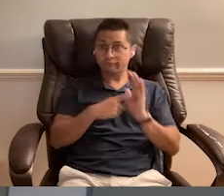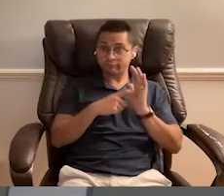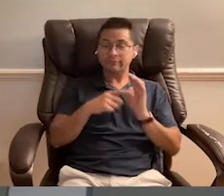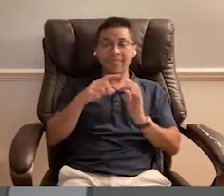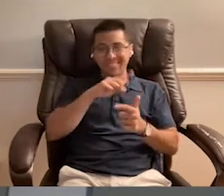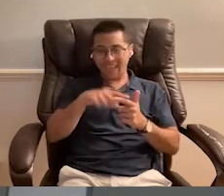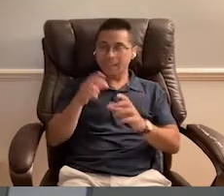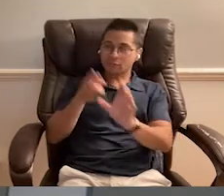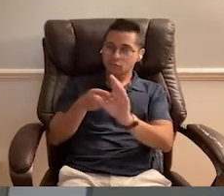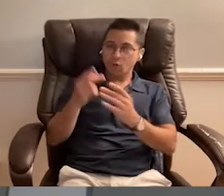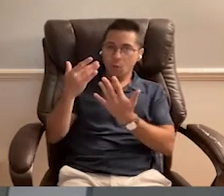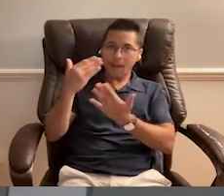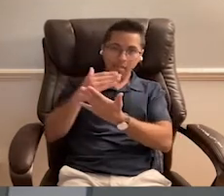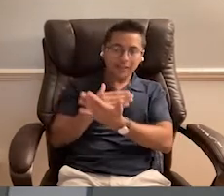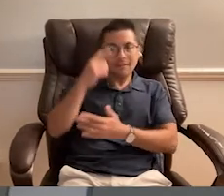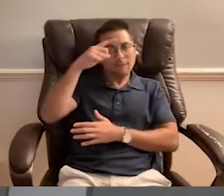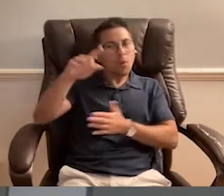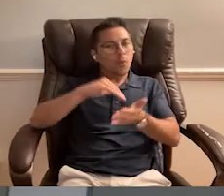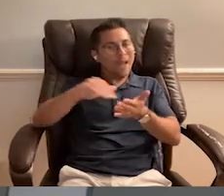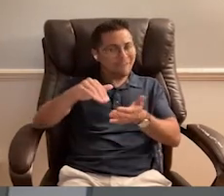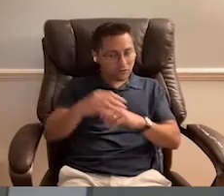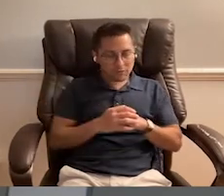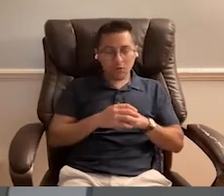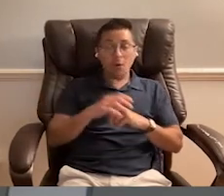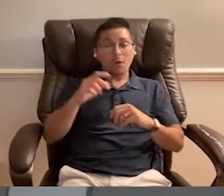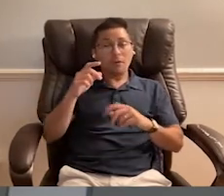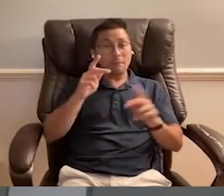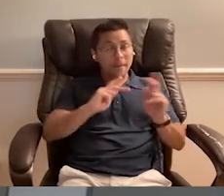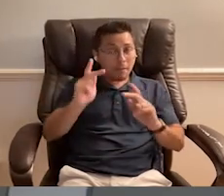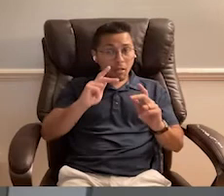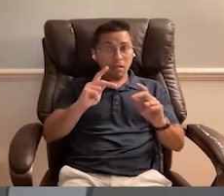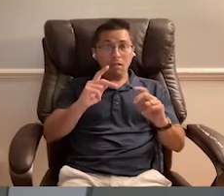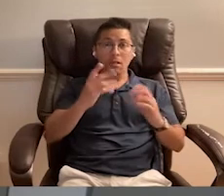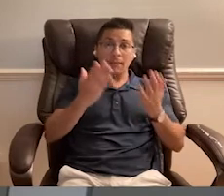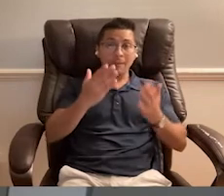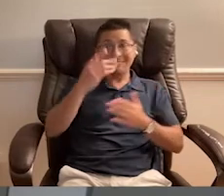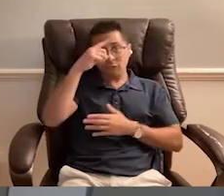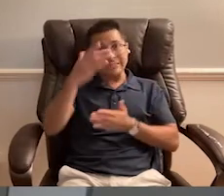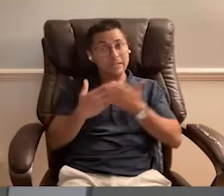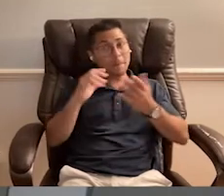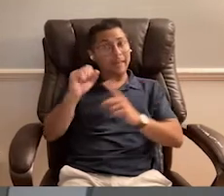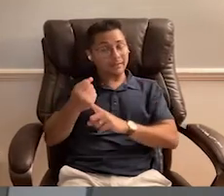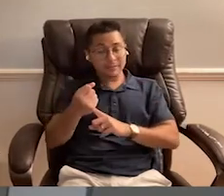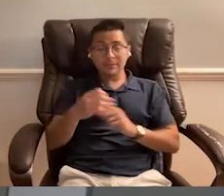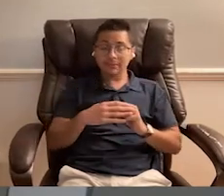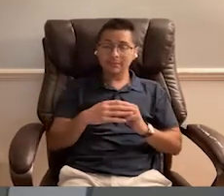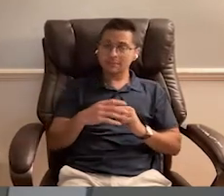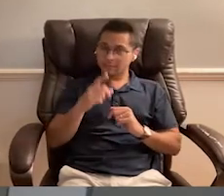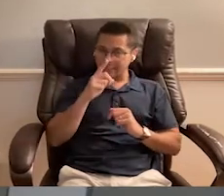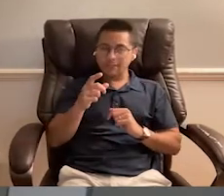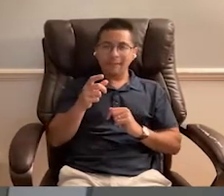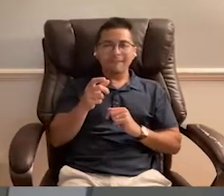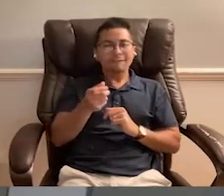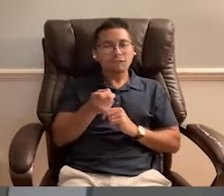meet that criteria, then they go on the waiting list for the waiver. So individuals, there may be in